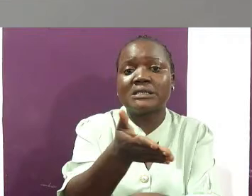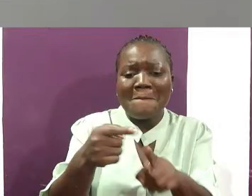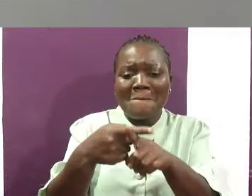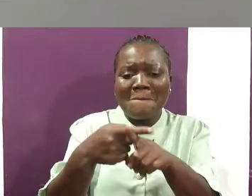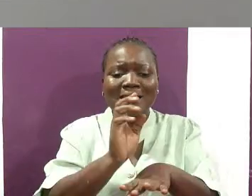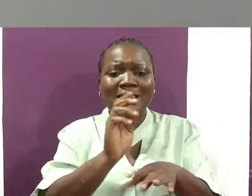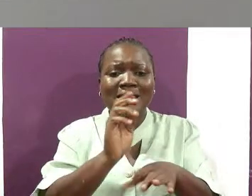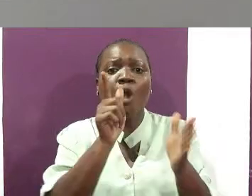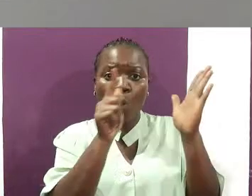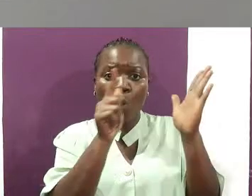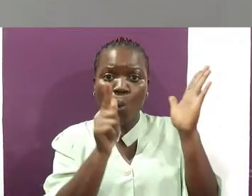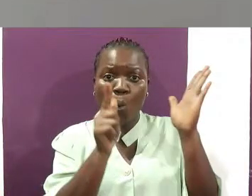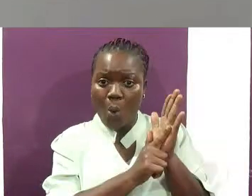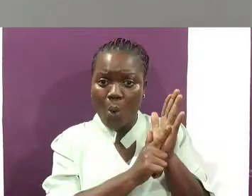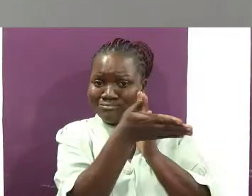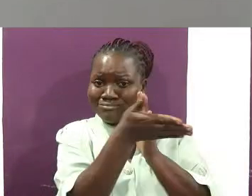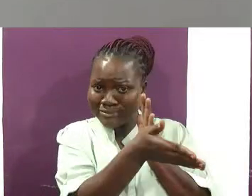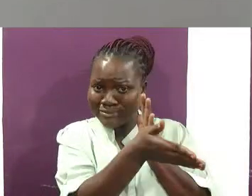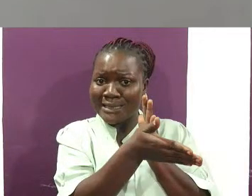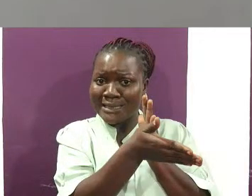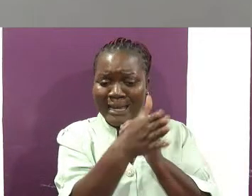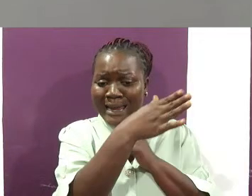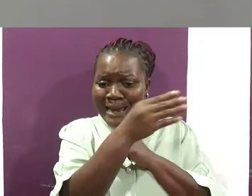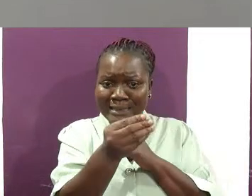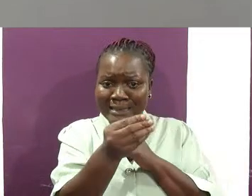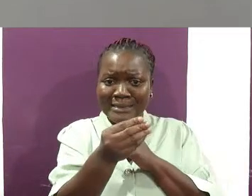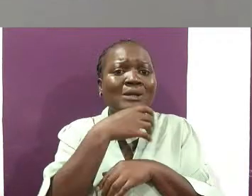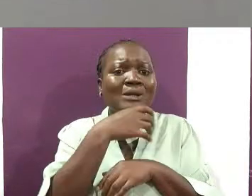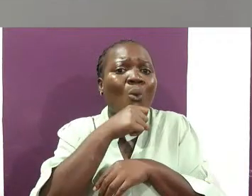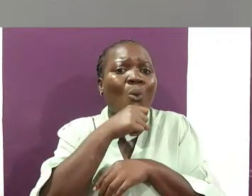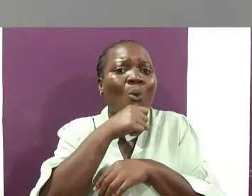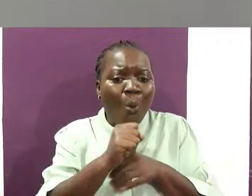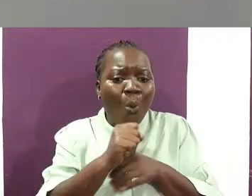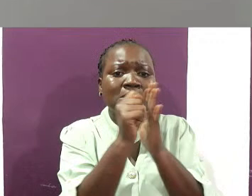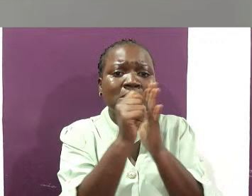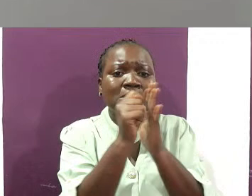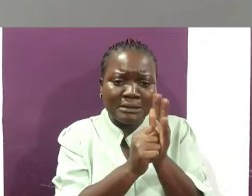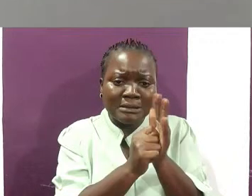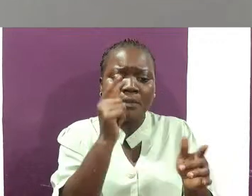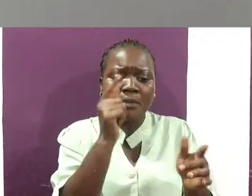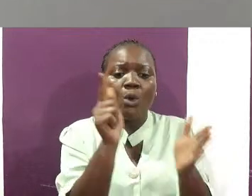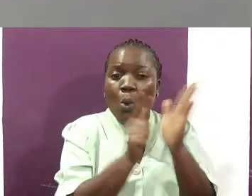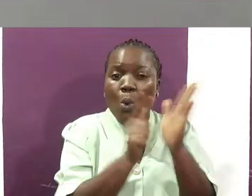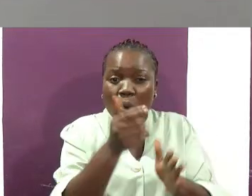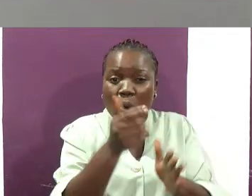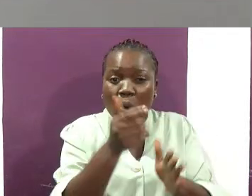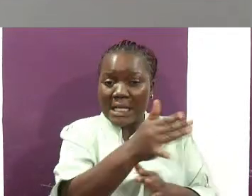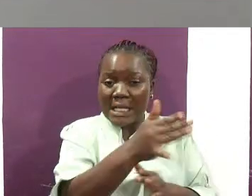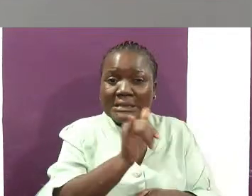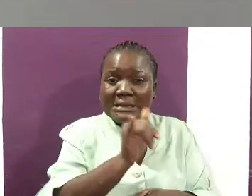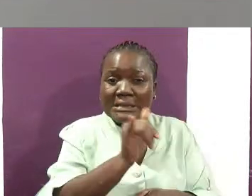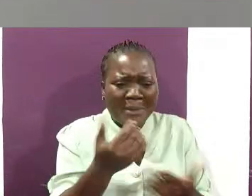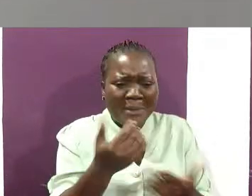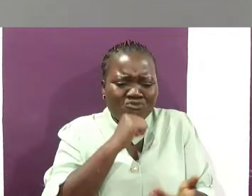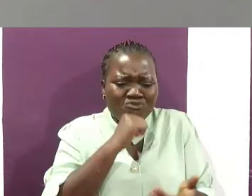Pamfufronumuno, and a Panda Dalina and Yago Pomre Timidisua, and a win yes, Ben, and then he has a Osma for Paul.